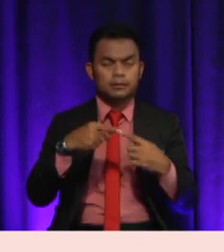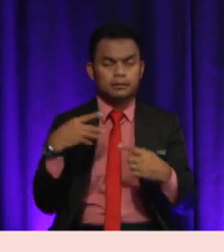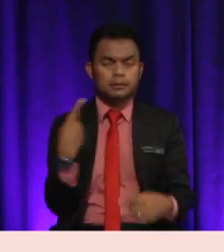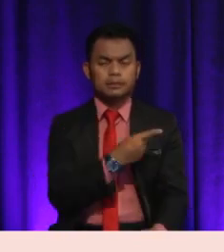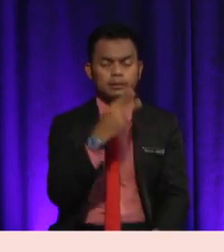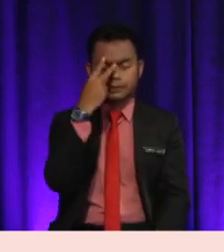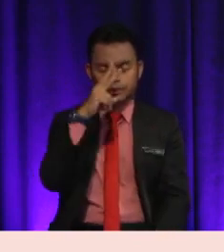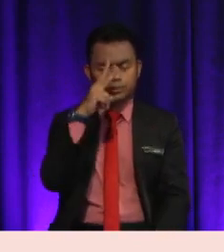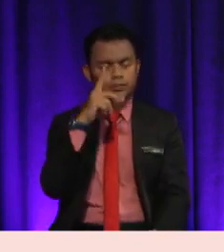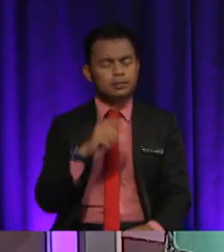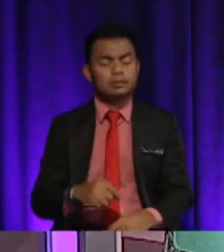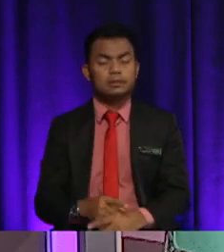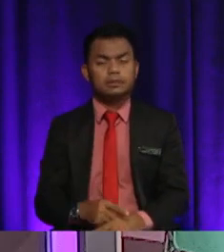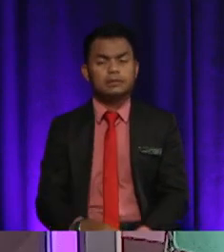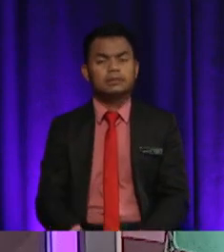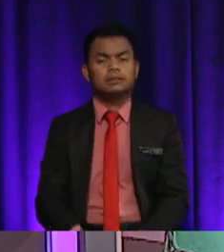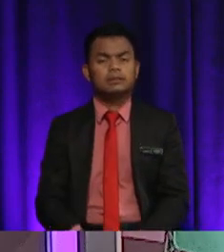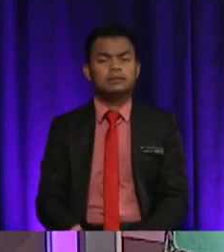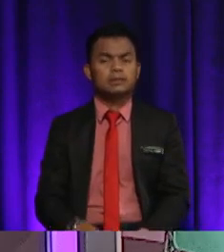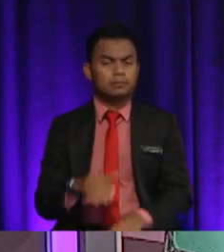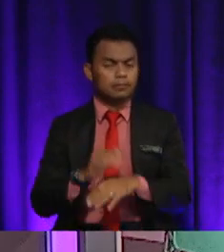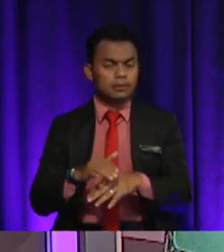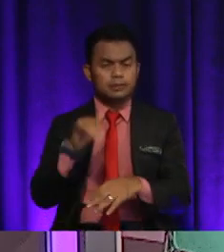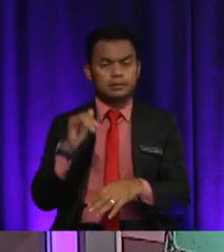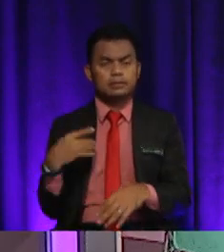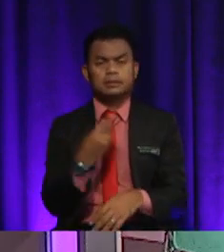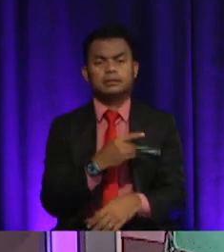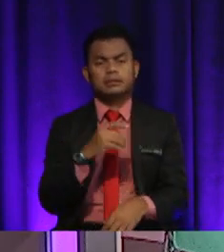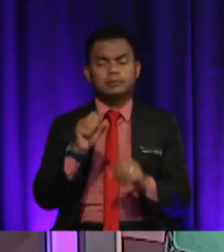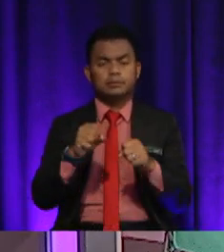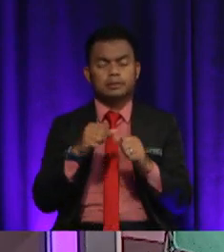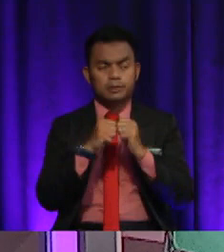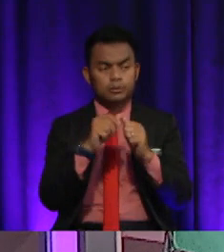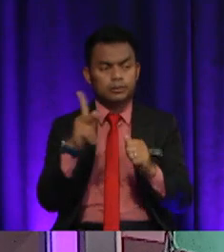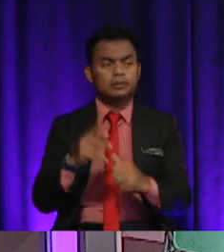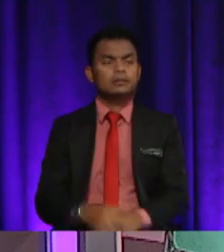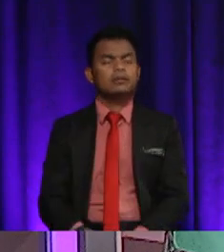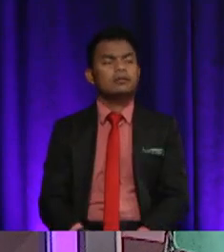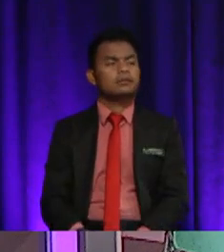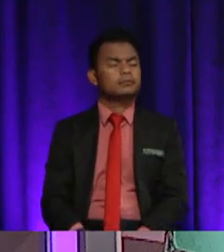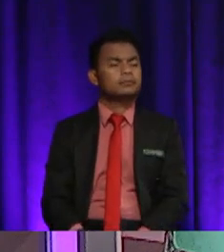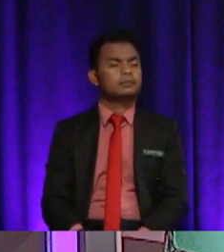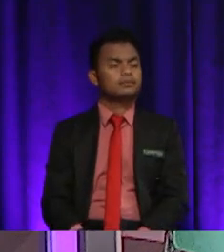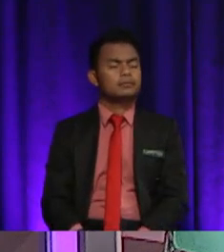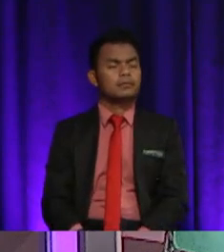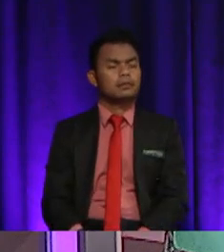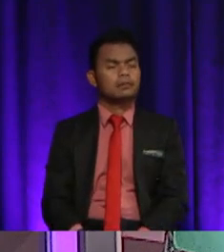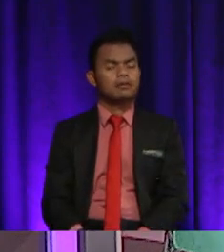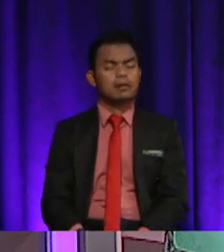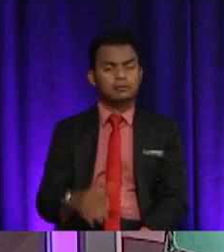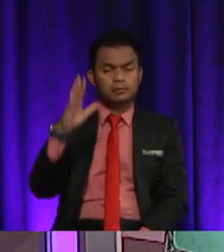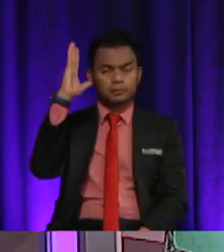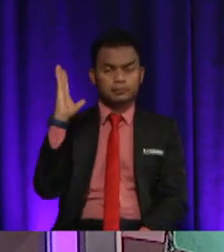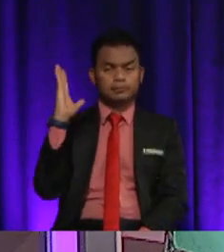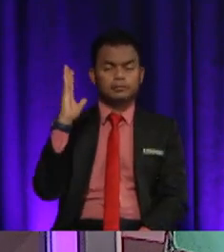house, meaning it's somehow not, there's no work being done on the house. And then she employed